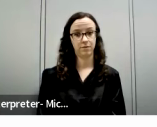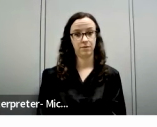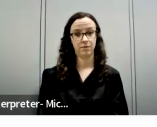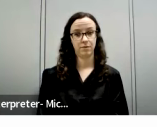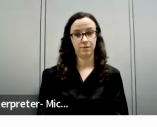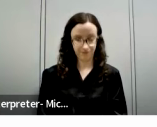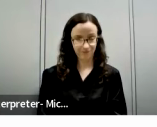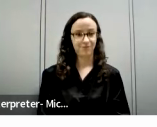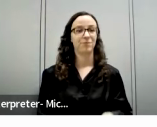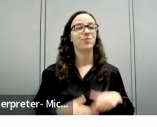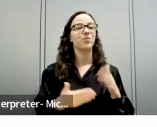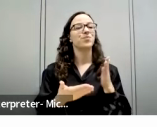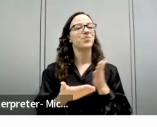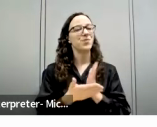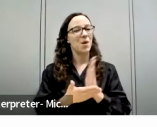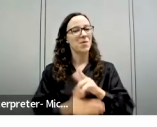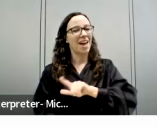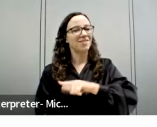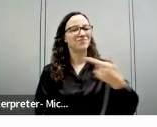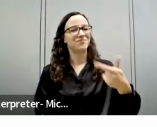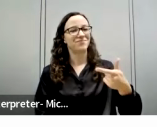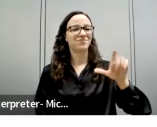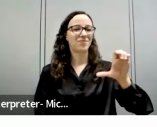All right, pass it back to Cristal.